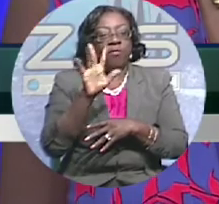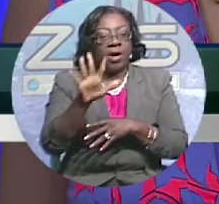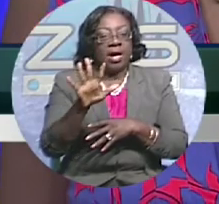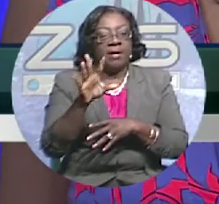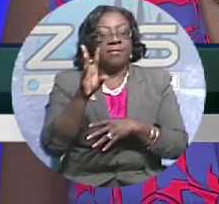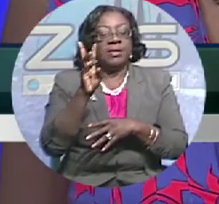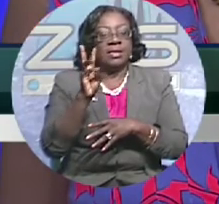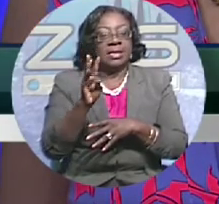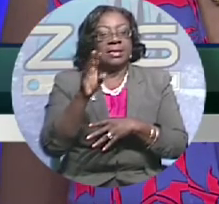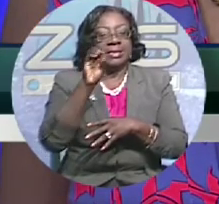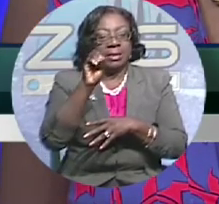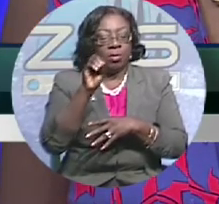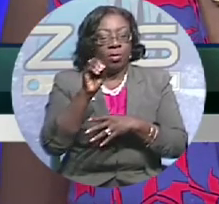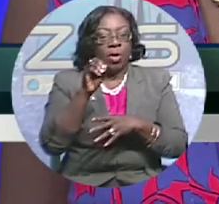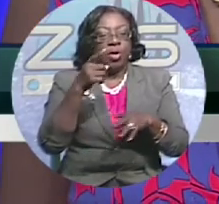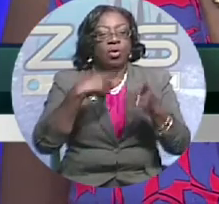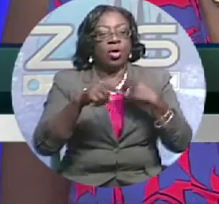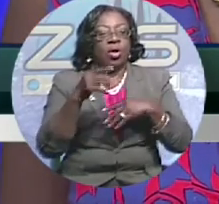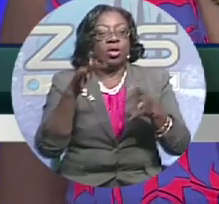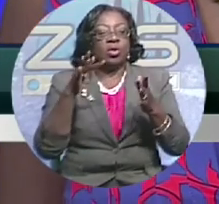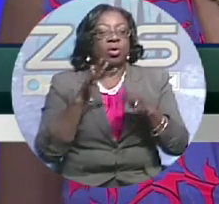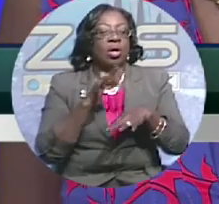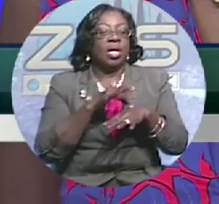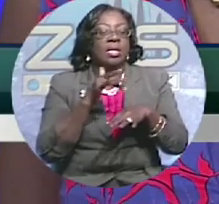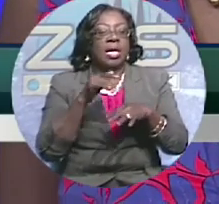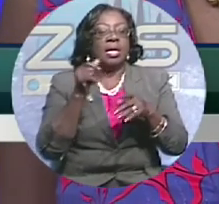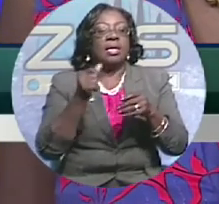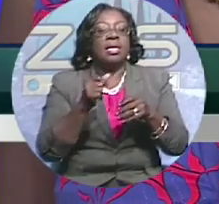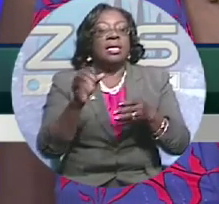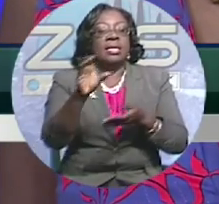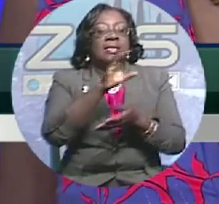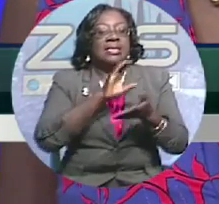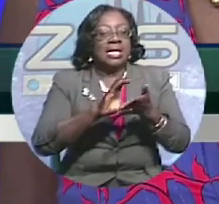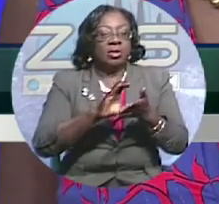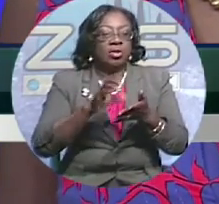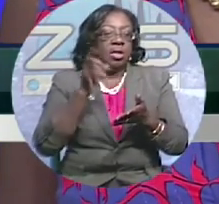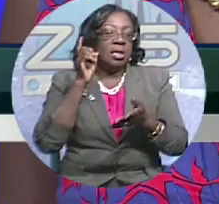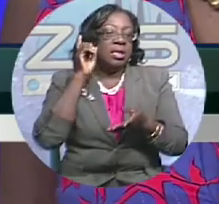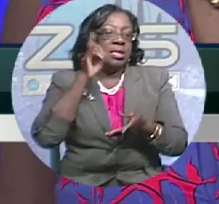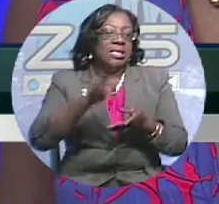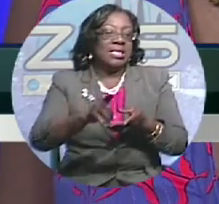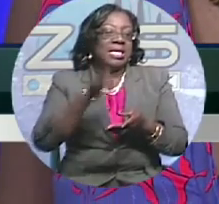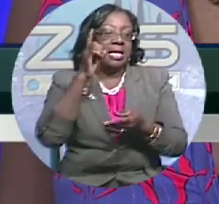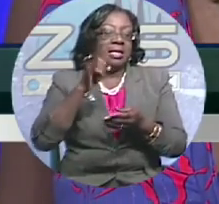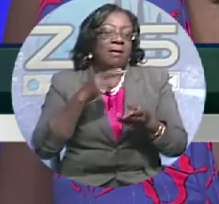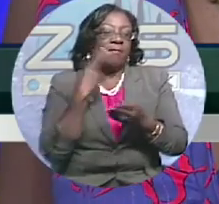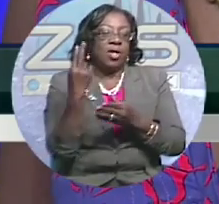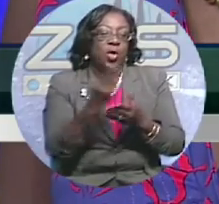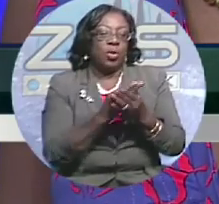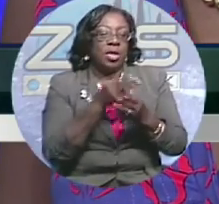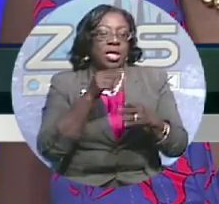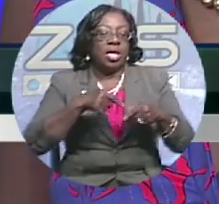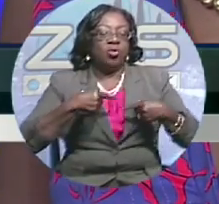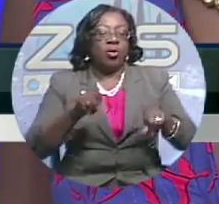367-2560. You can also contact the Central Detective Unit in Grand Bahama at 350-3107.